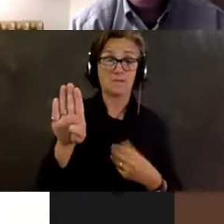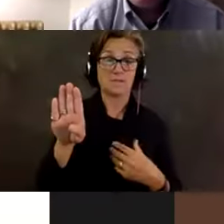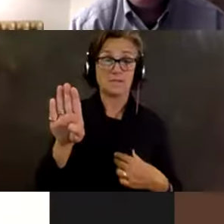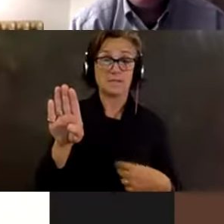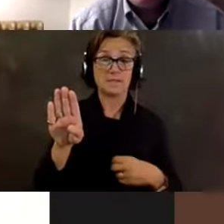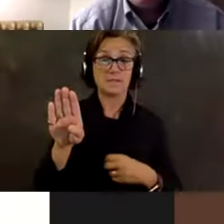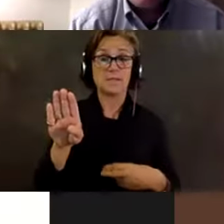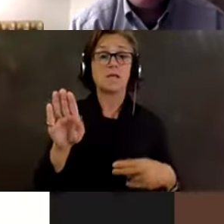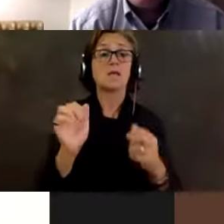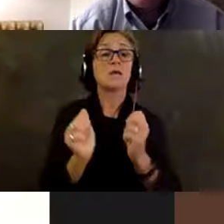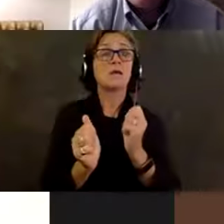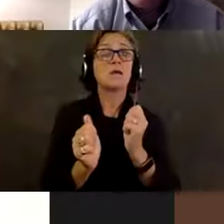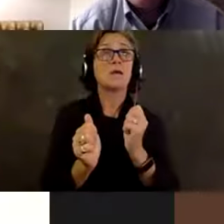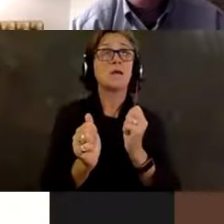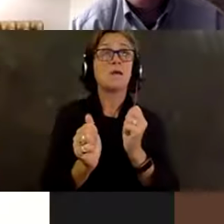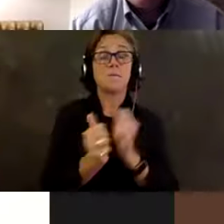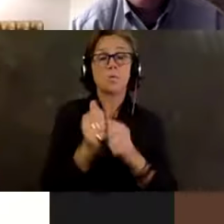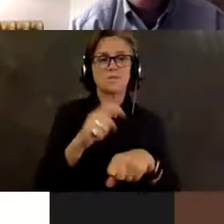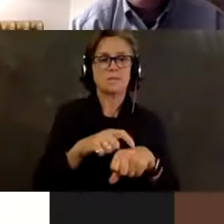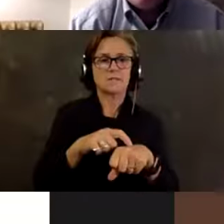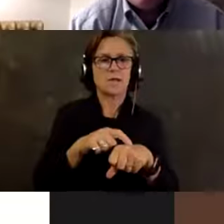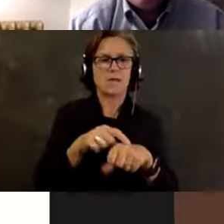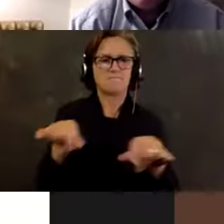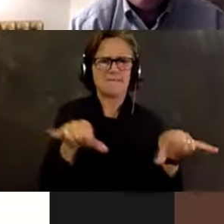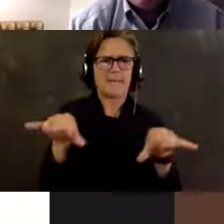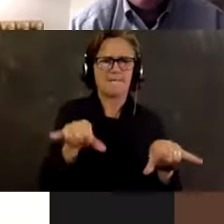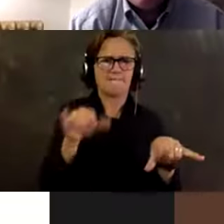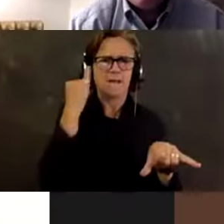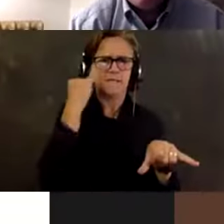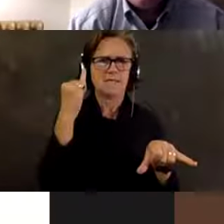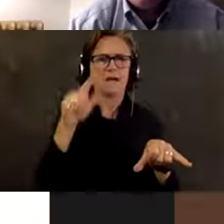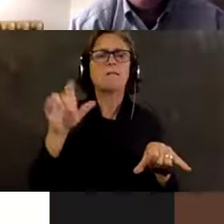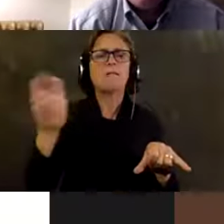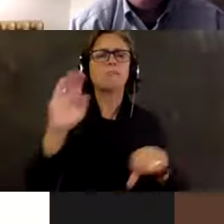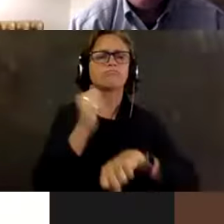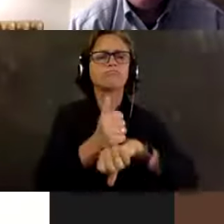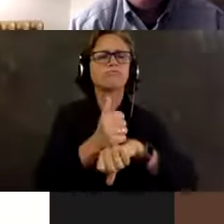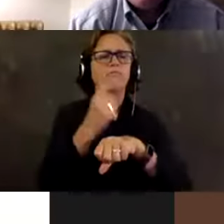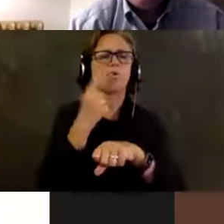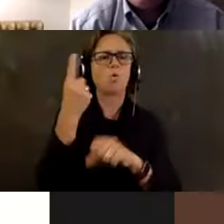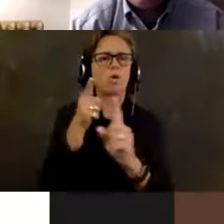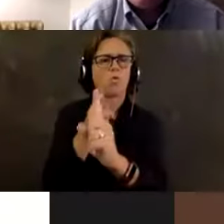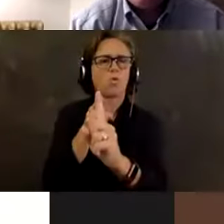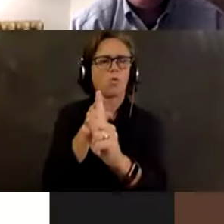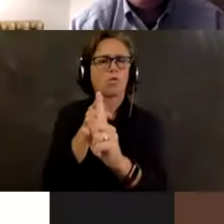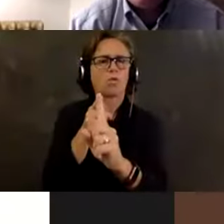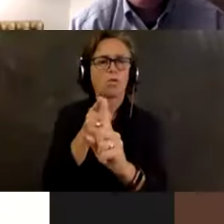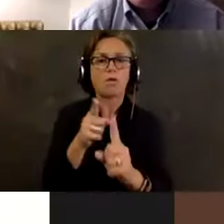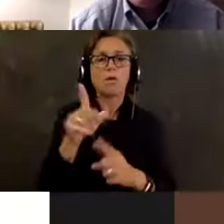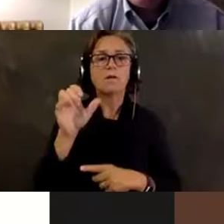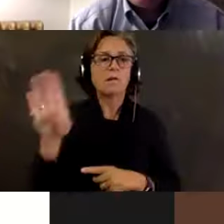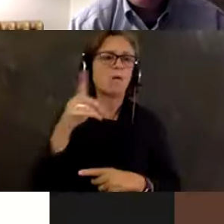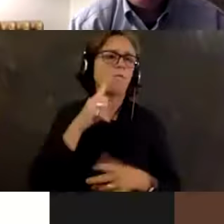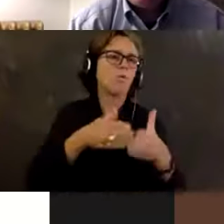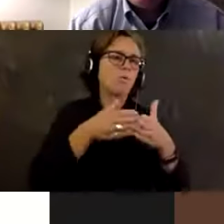have the same idea and they have the same mindset, whether it's for yachting or